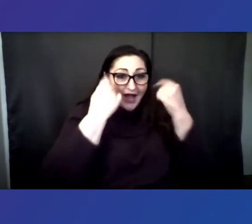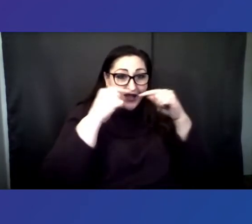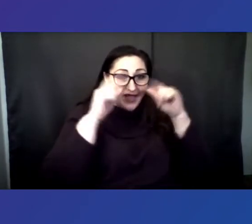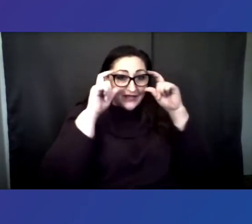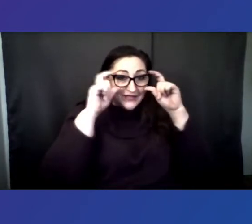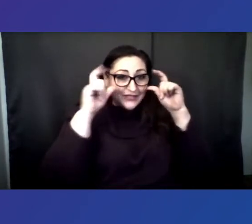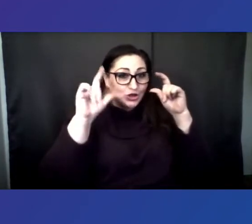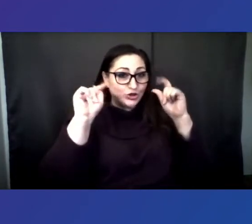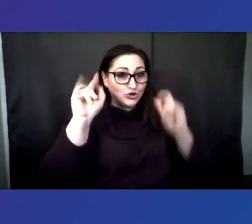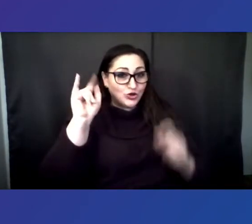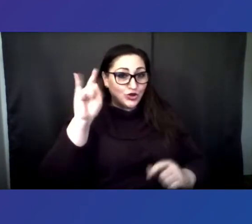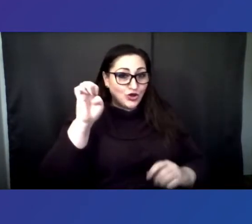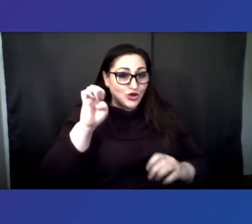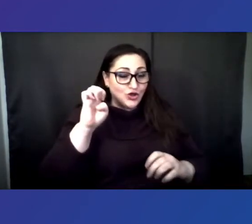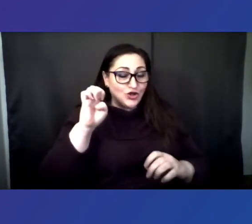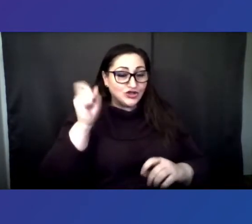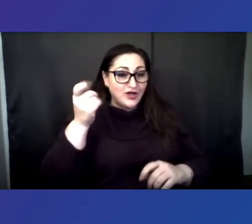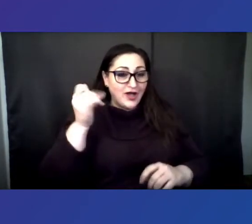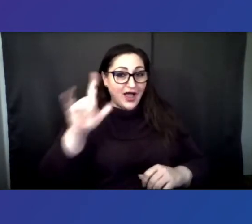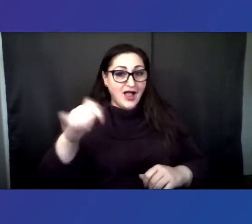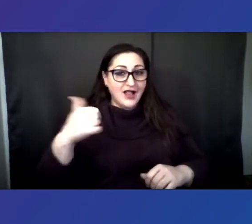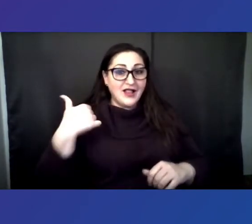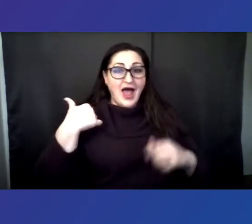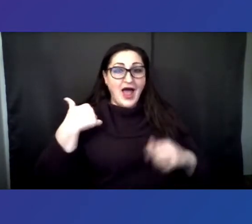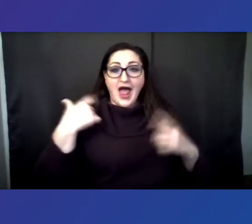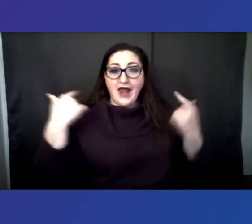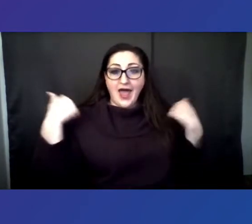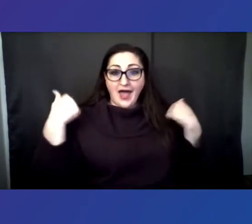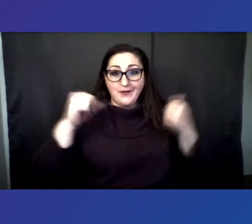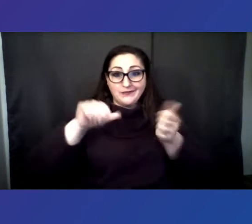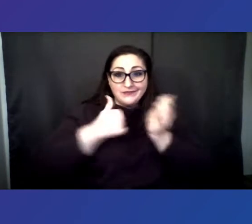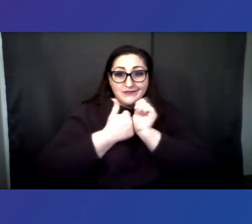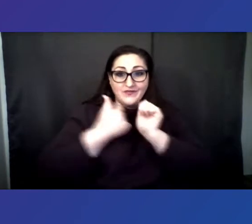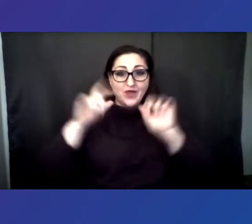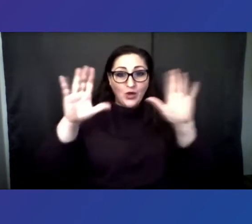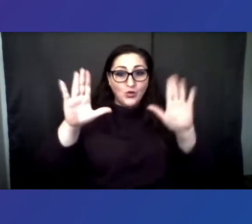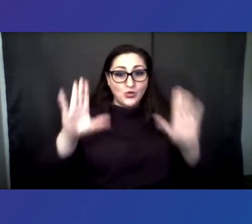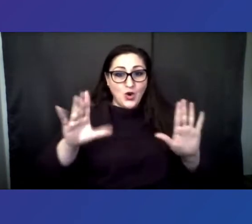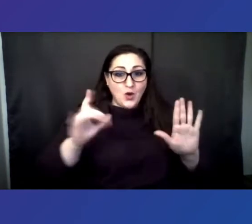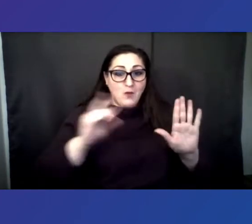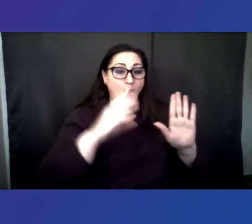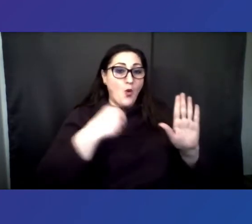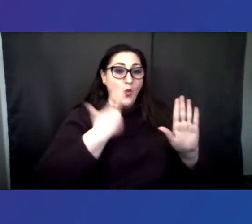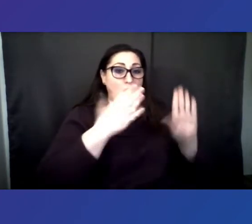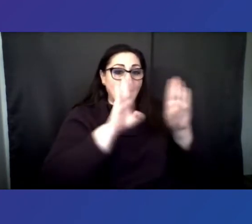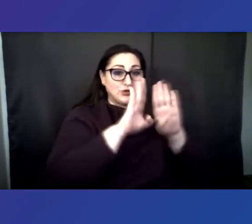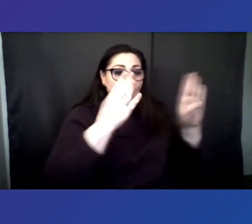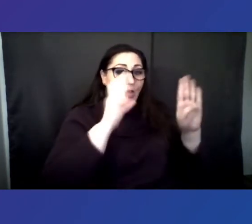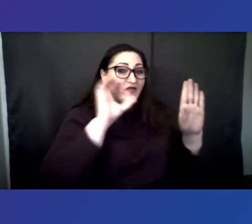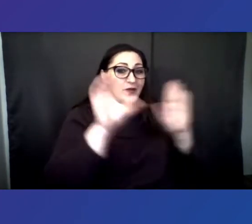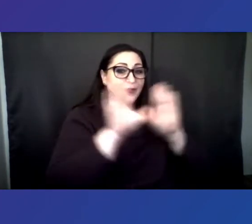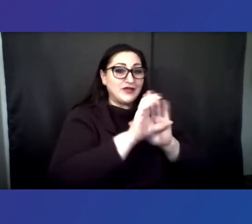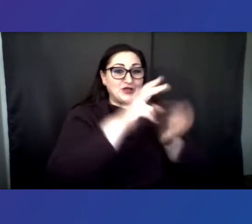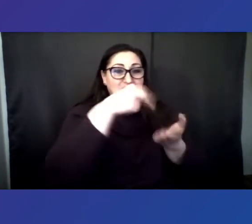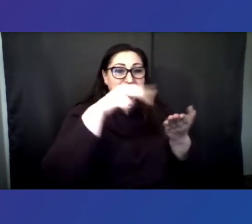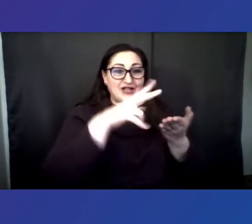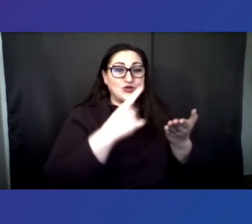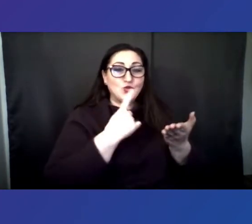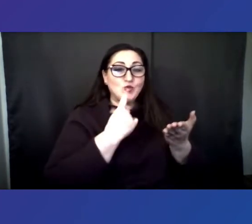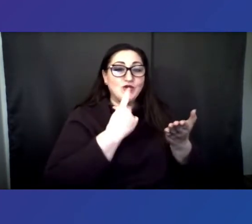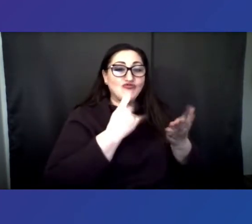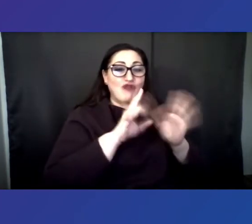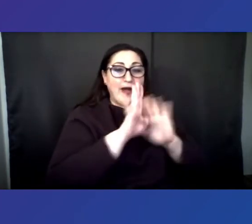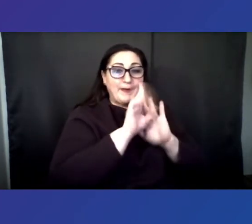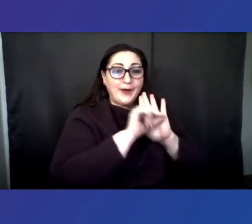my right-hand side is a white door with a picture hanging on it of dancers in red silhouette. And on my left